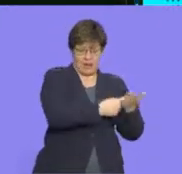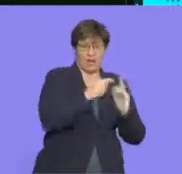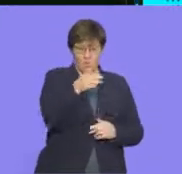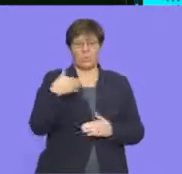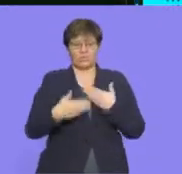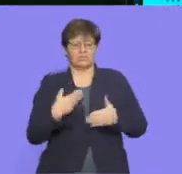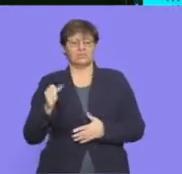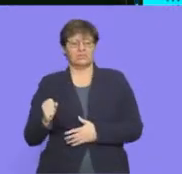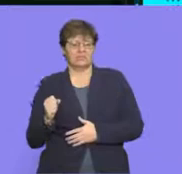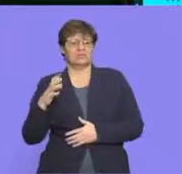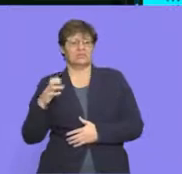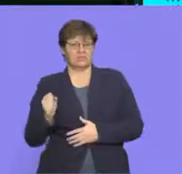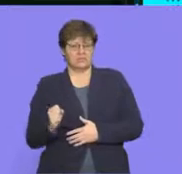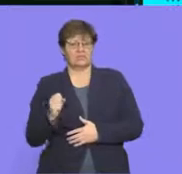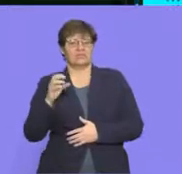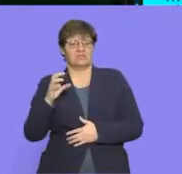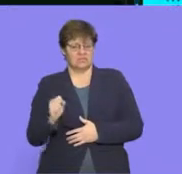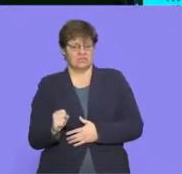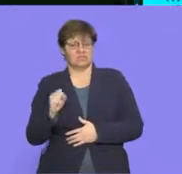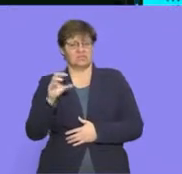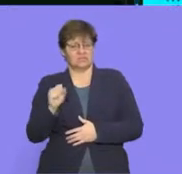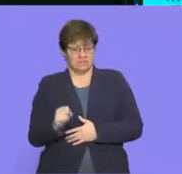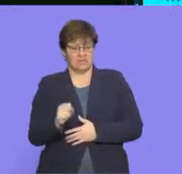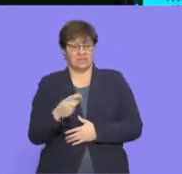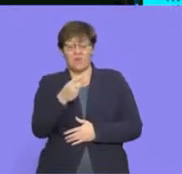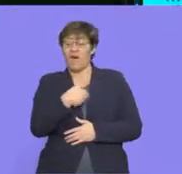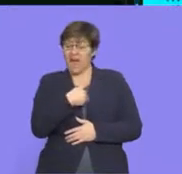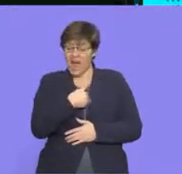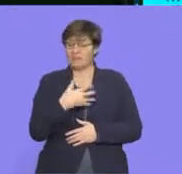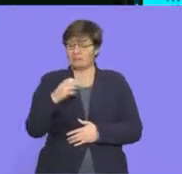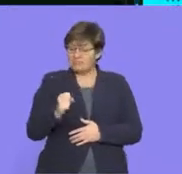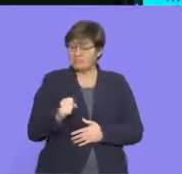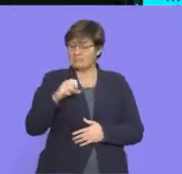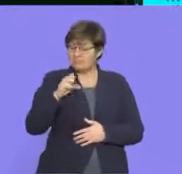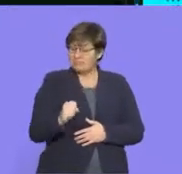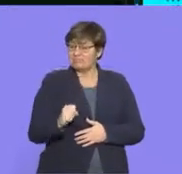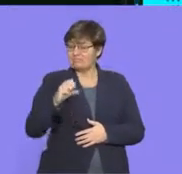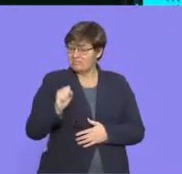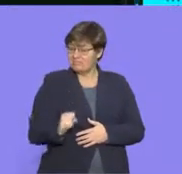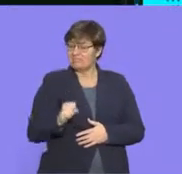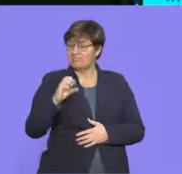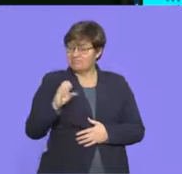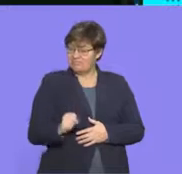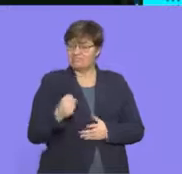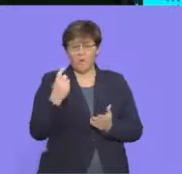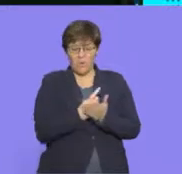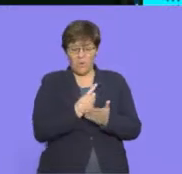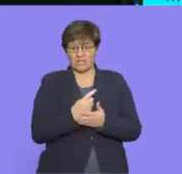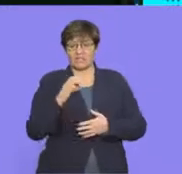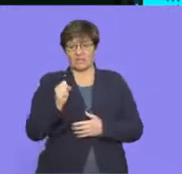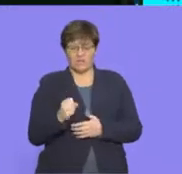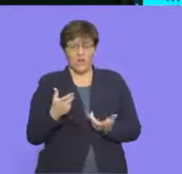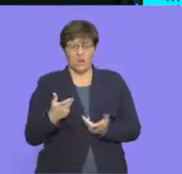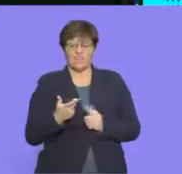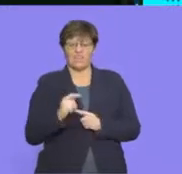see how tired your hand gets. Because remember, your heart has to beat all the time, right? It doesn't stop. So imagine while I'm